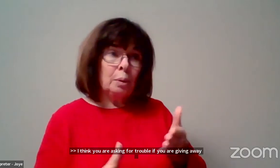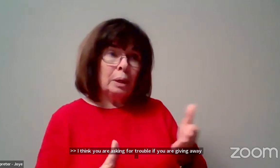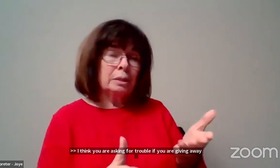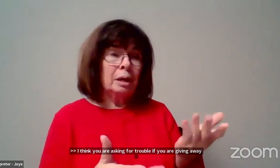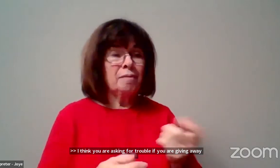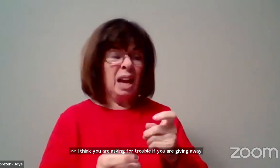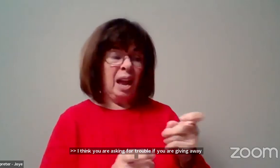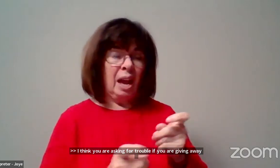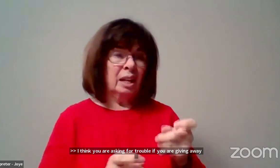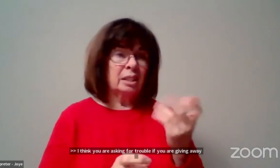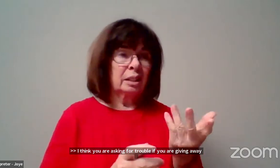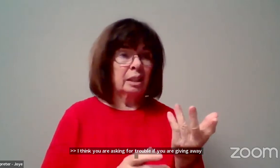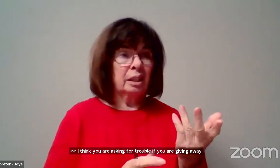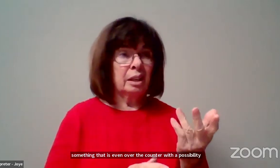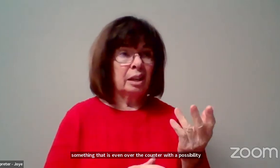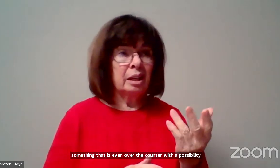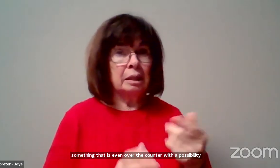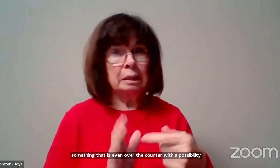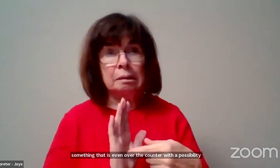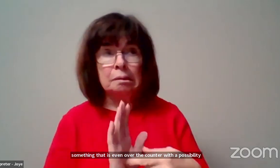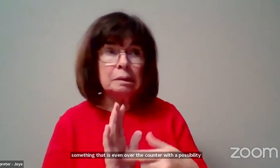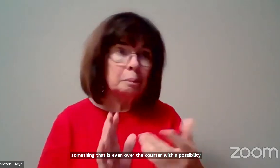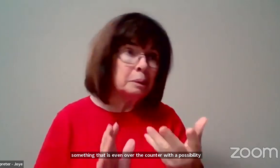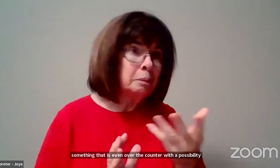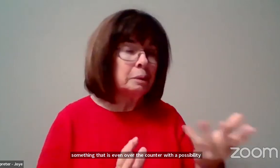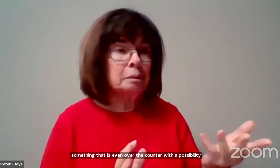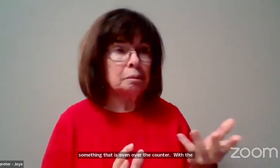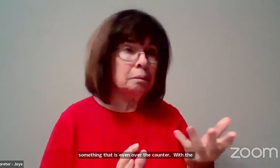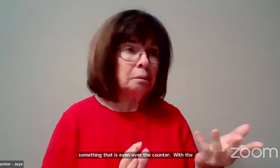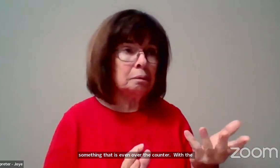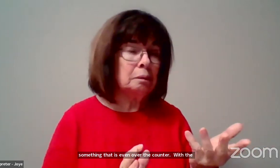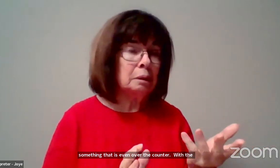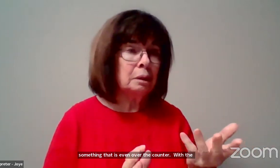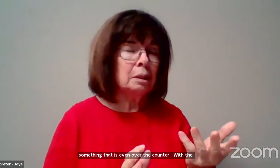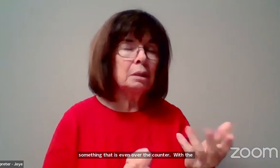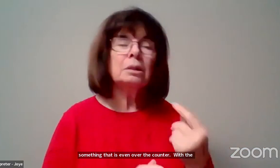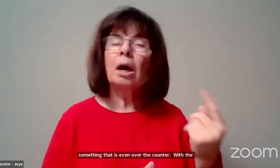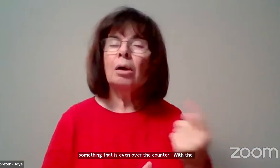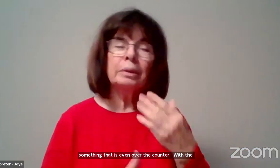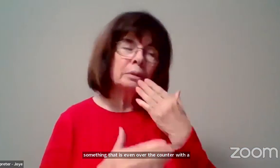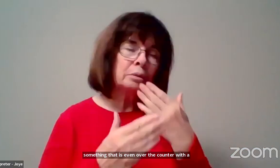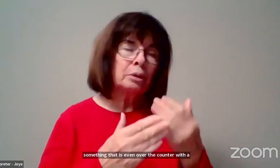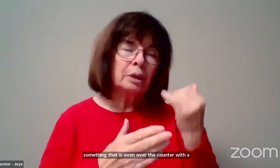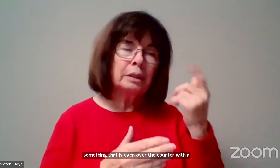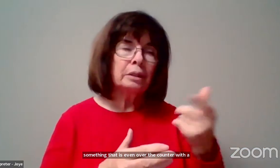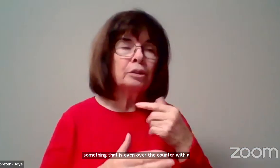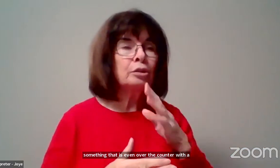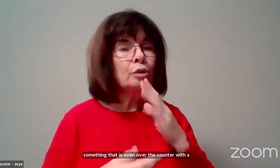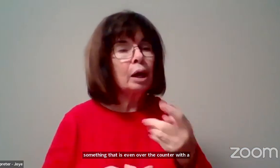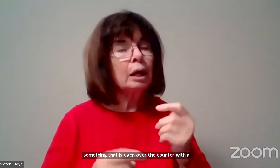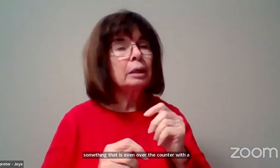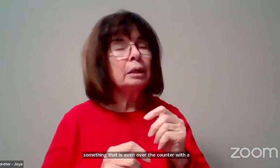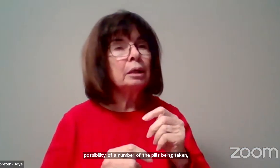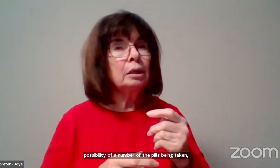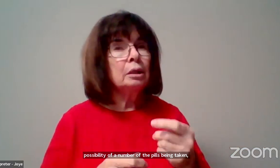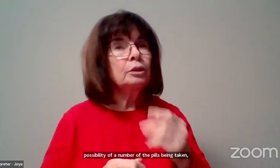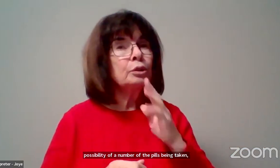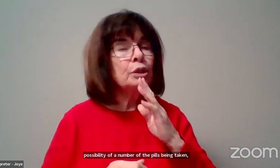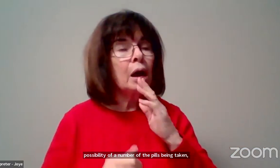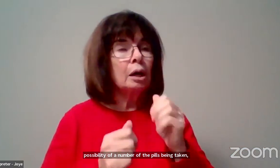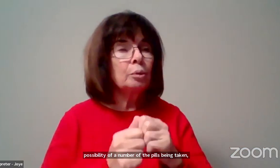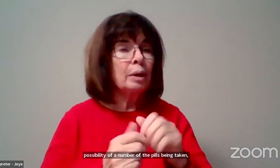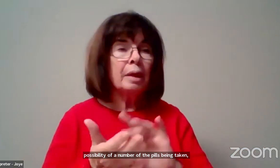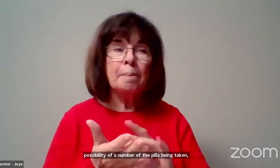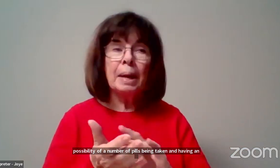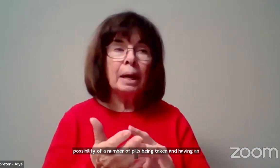handling symptoms and that kind of thing it's always advisable to try to talk with a medical provider or a medical provider, even